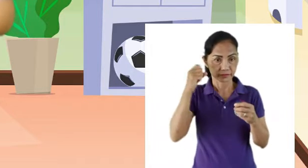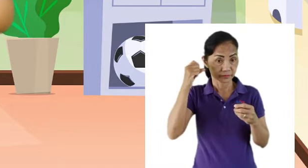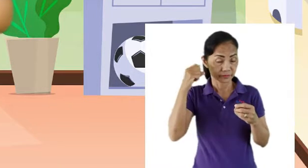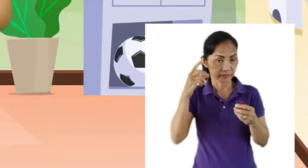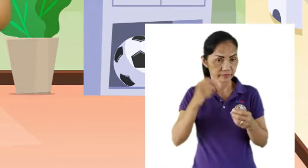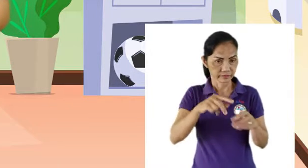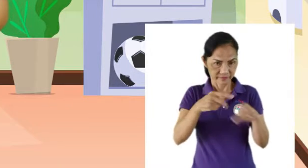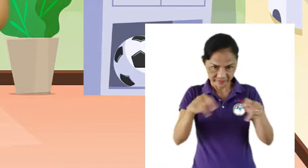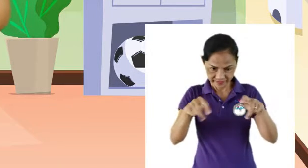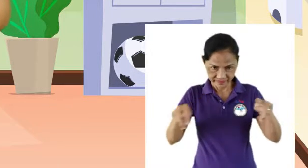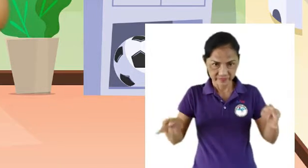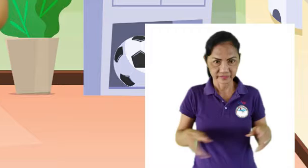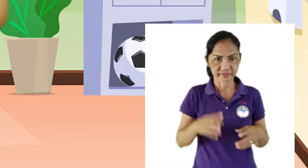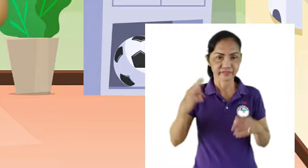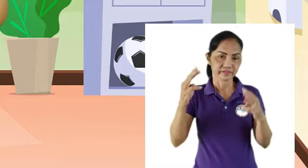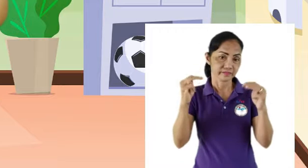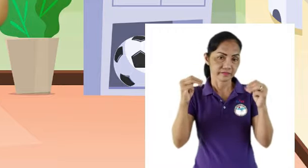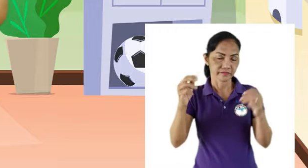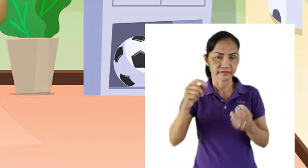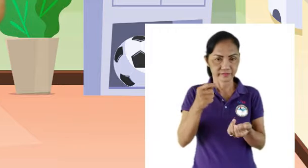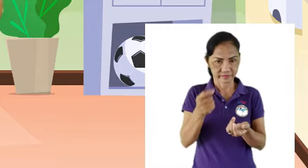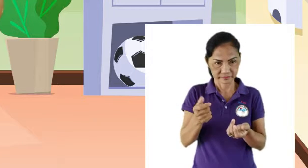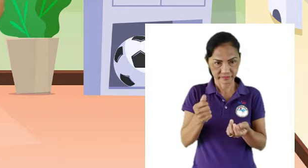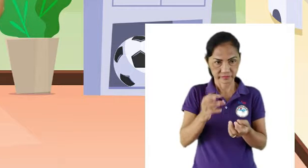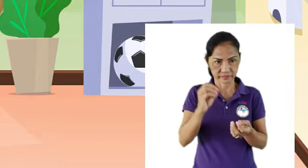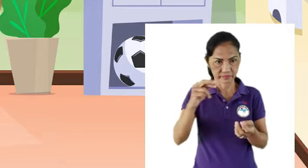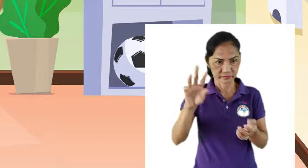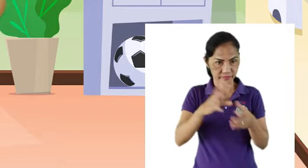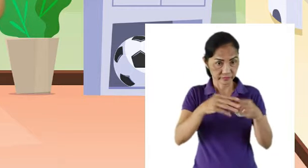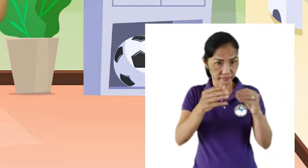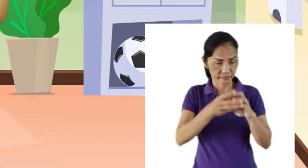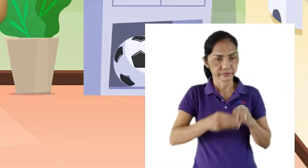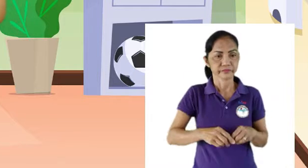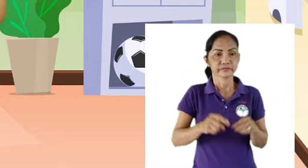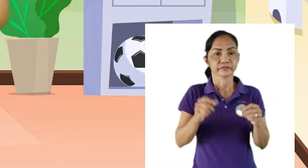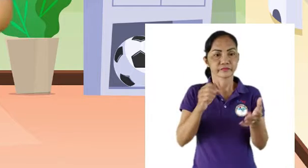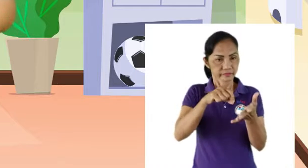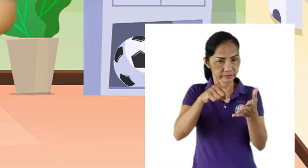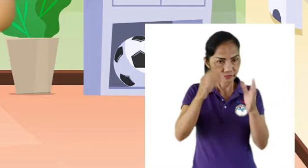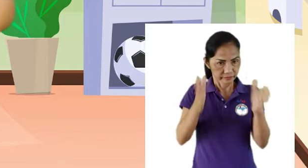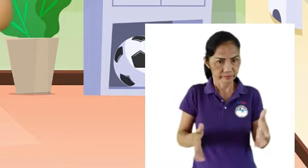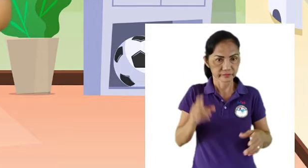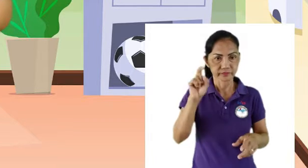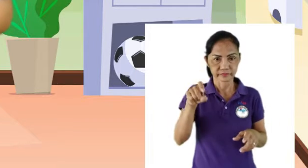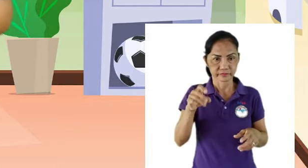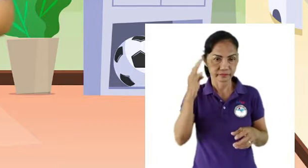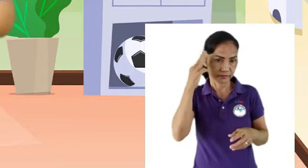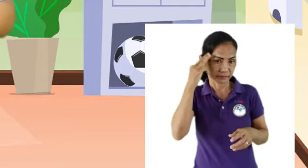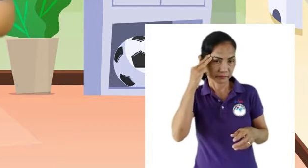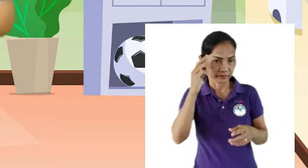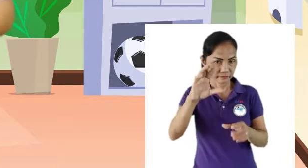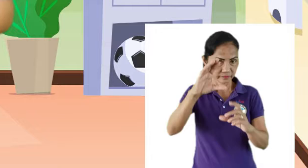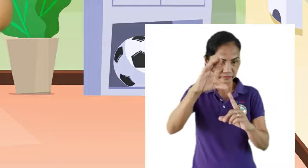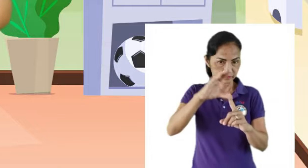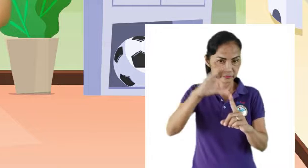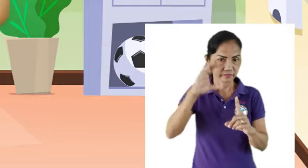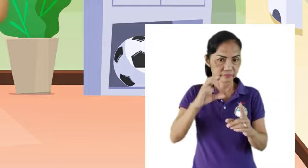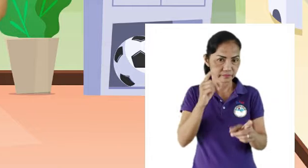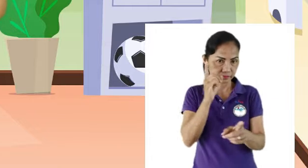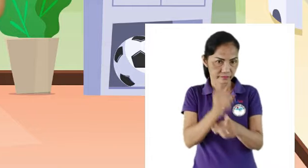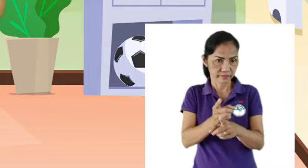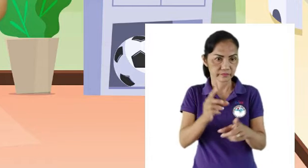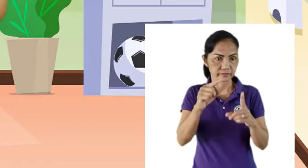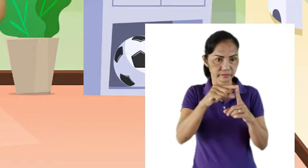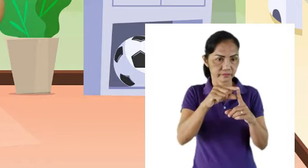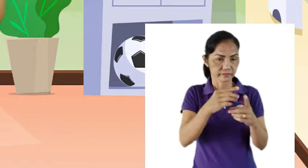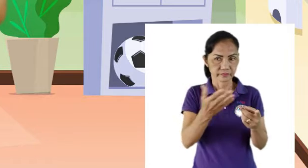understanding in an analytical way of the message of the text or story. So the author must be mindful in choosing the